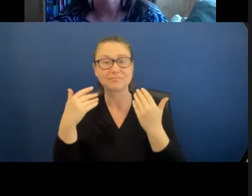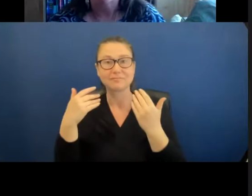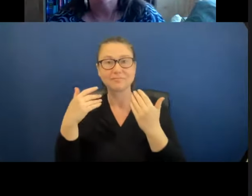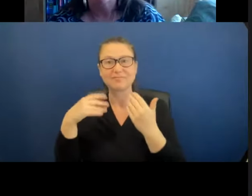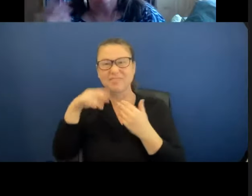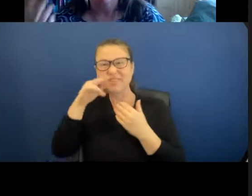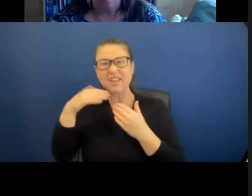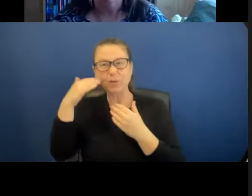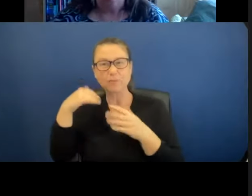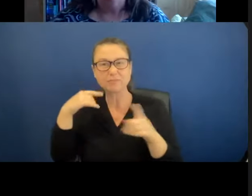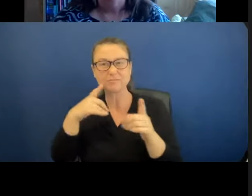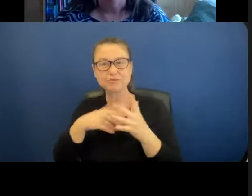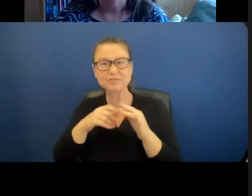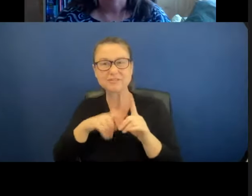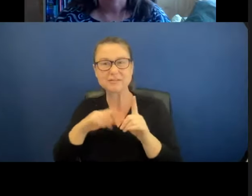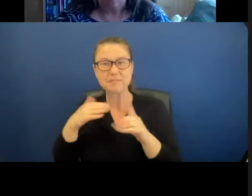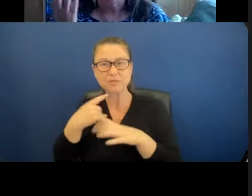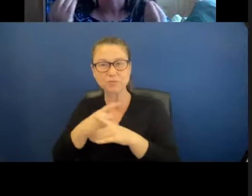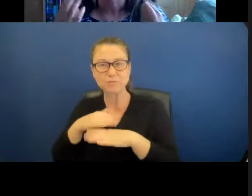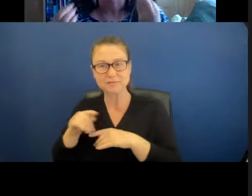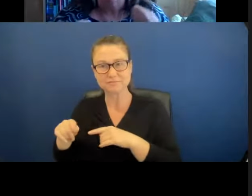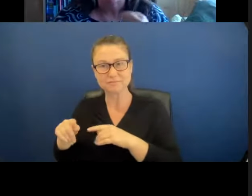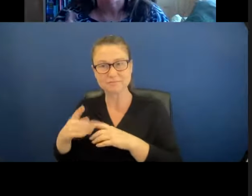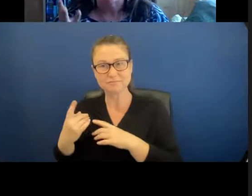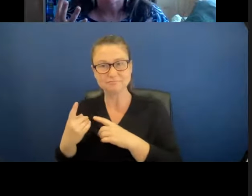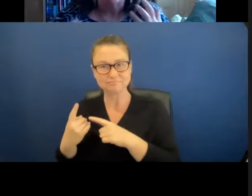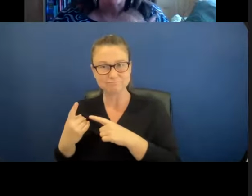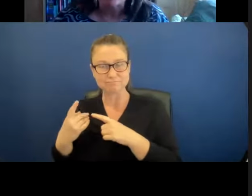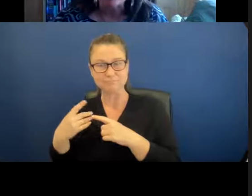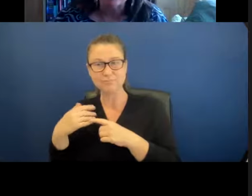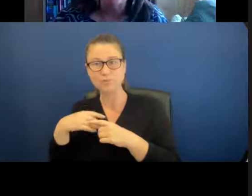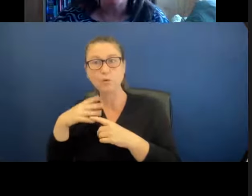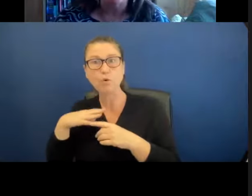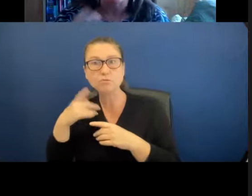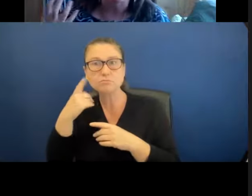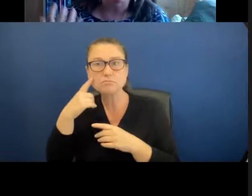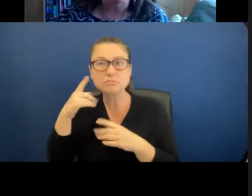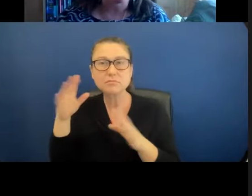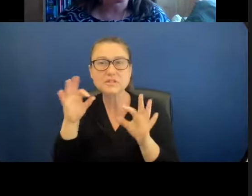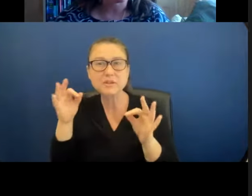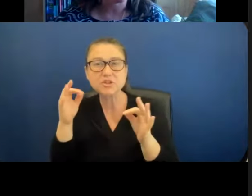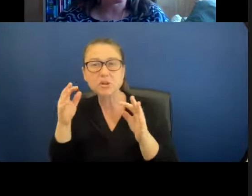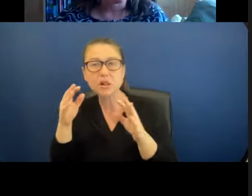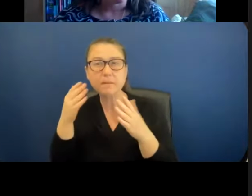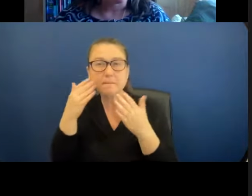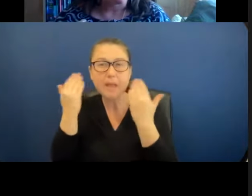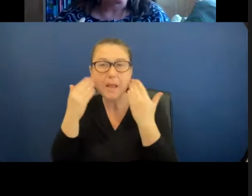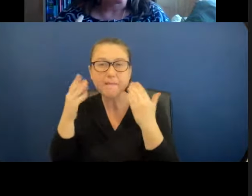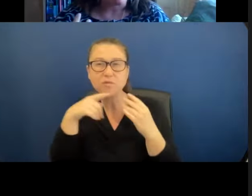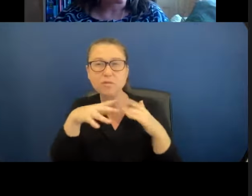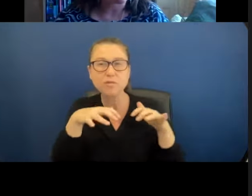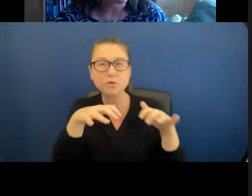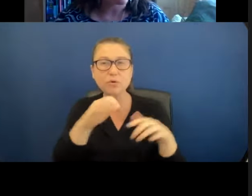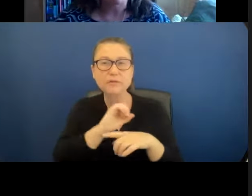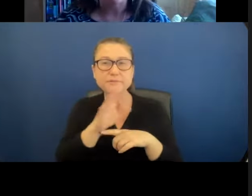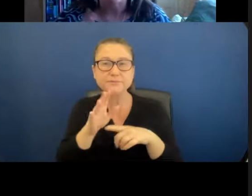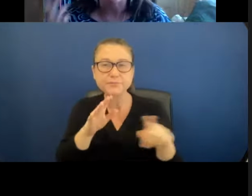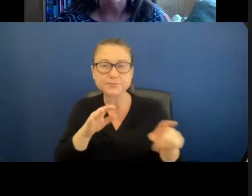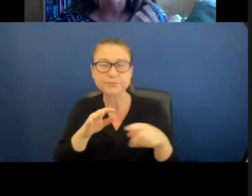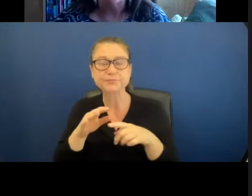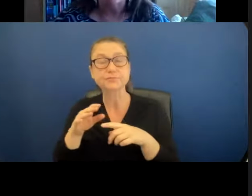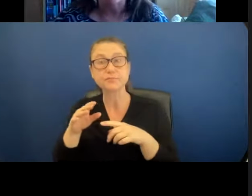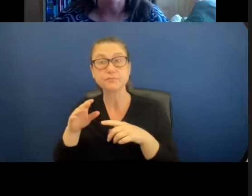that christie was talking about who um wanted to explore her special effects makeup and and they had somebody